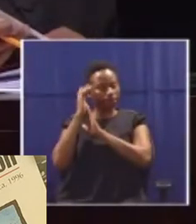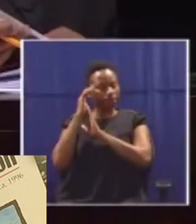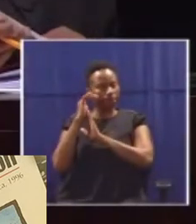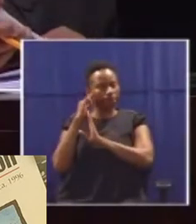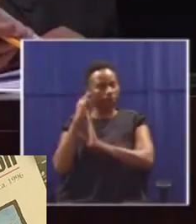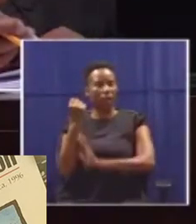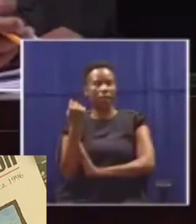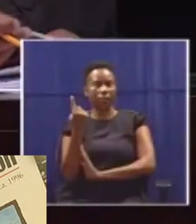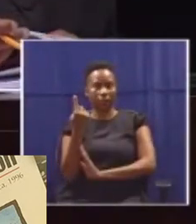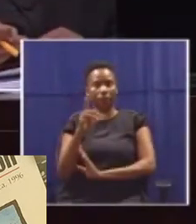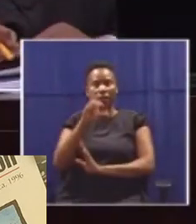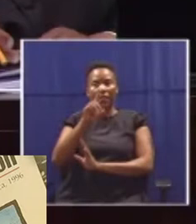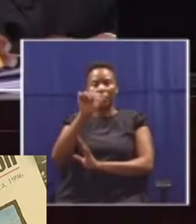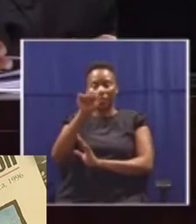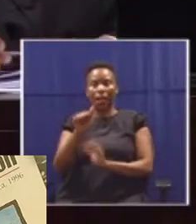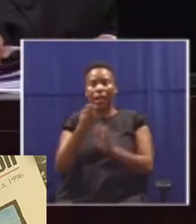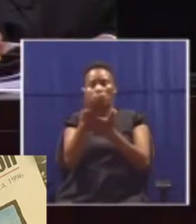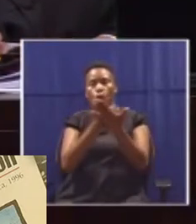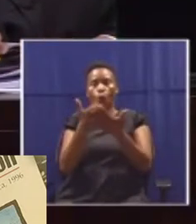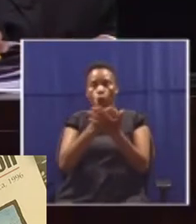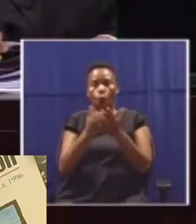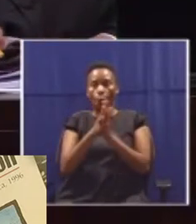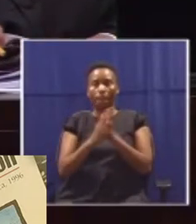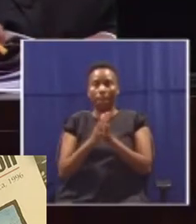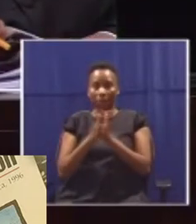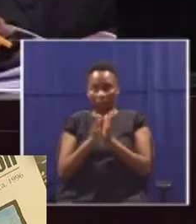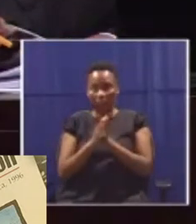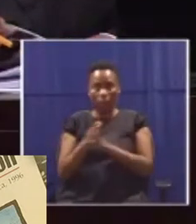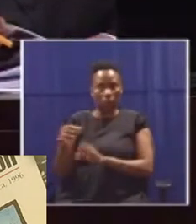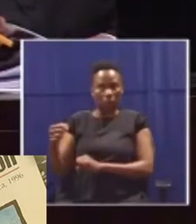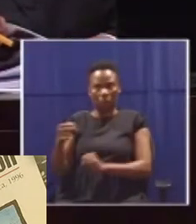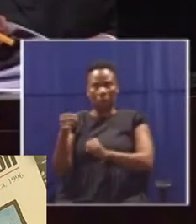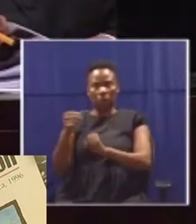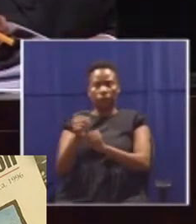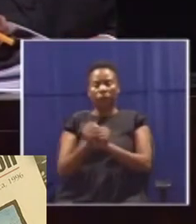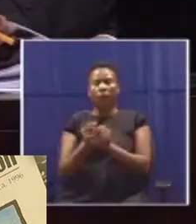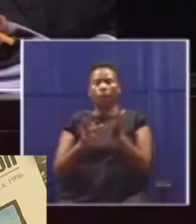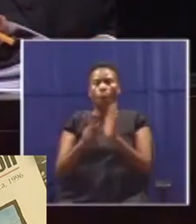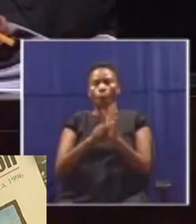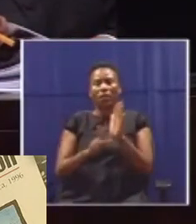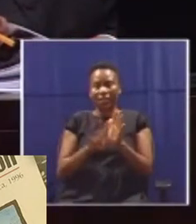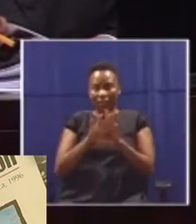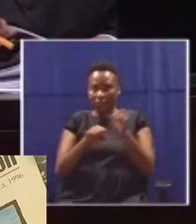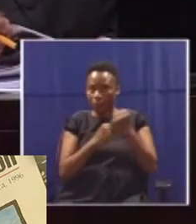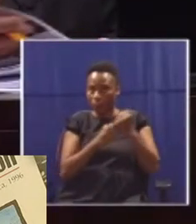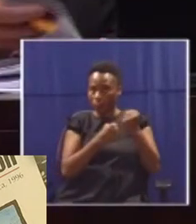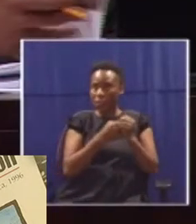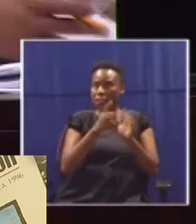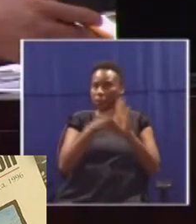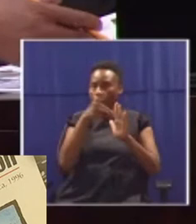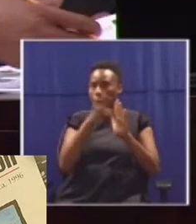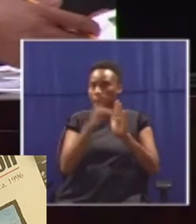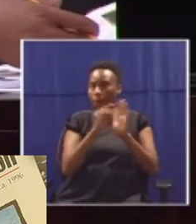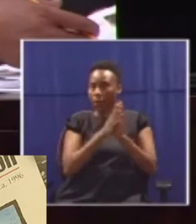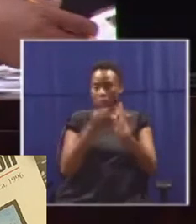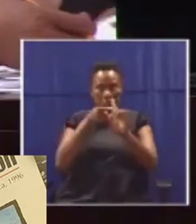The DA's economic justice policy, which is based on Sustainable Development Goals model, warns that the breakdown in the family structure places